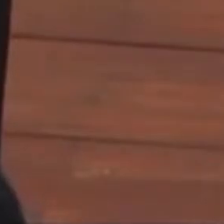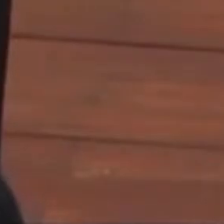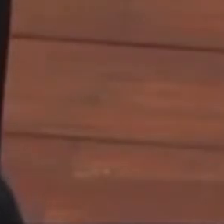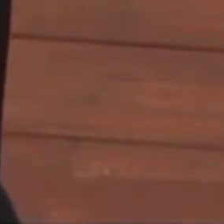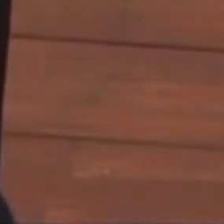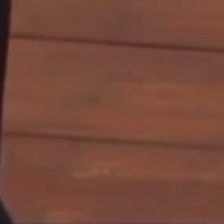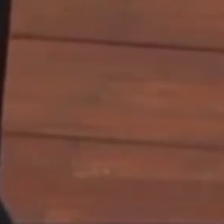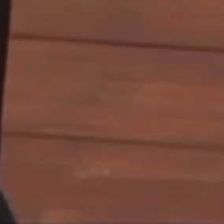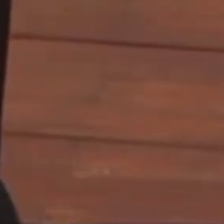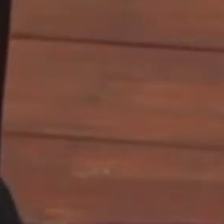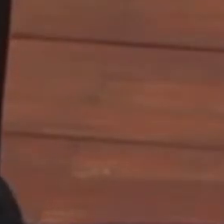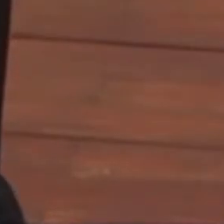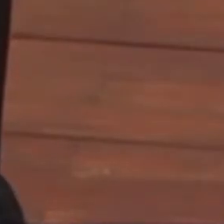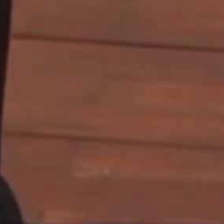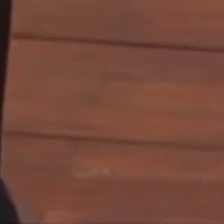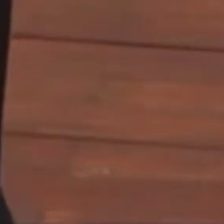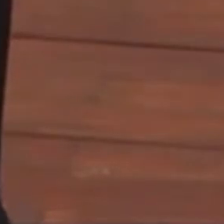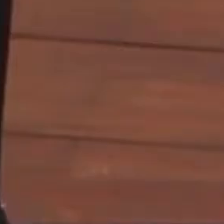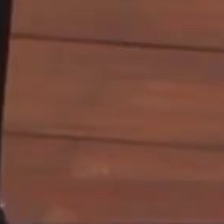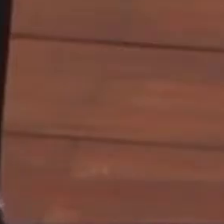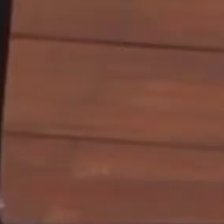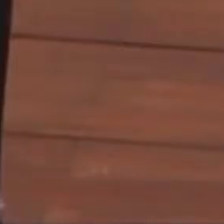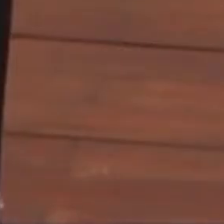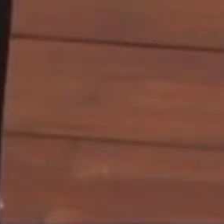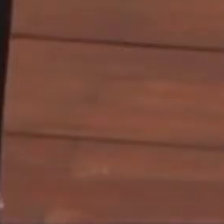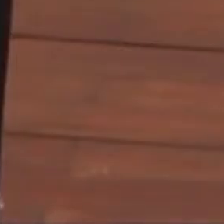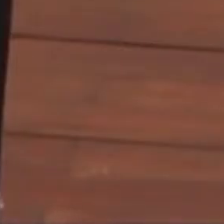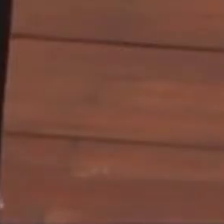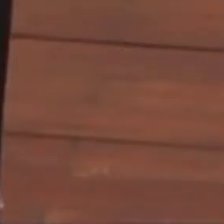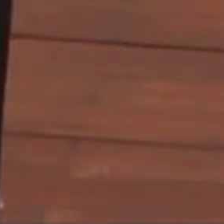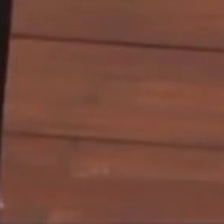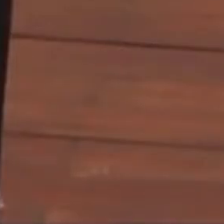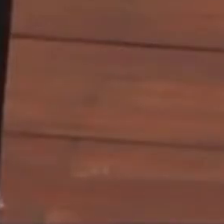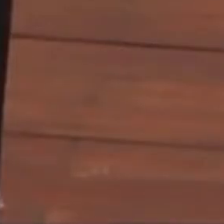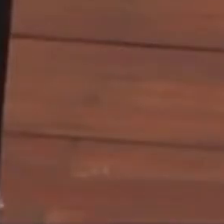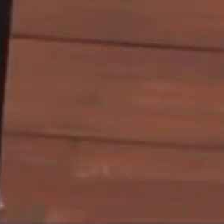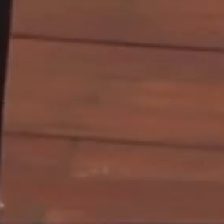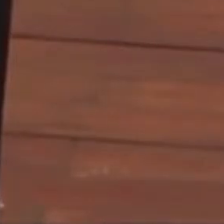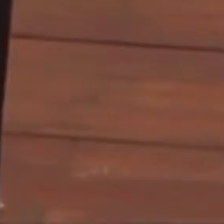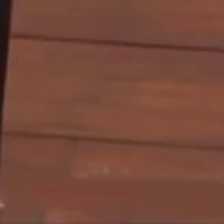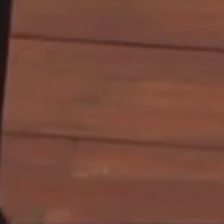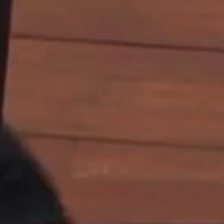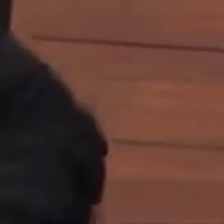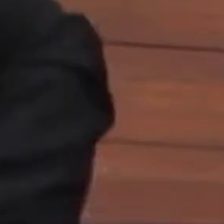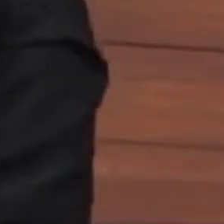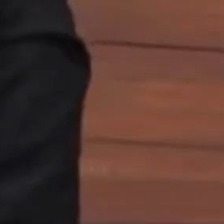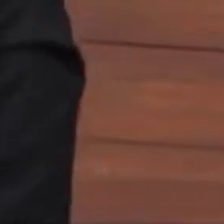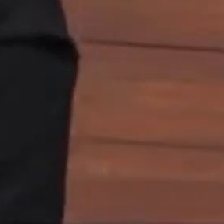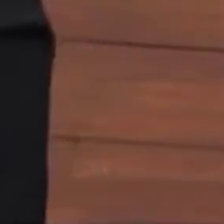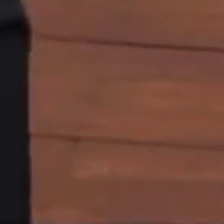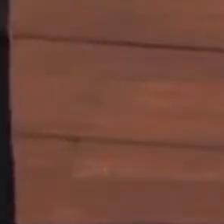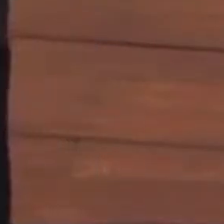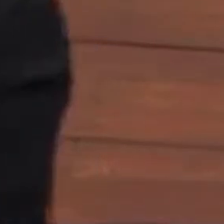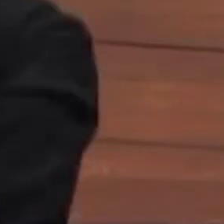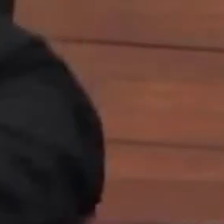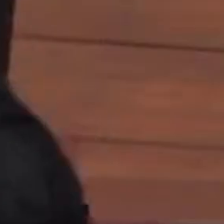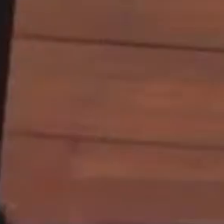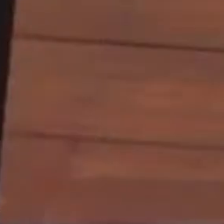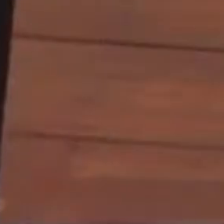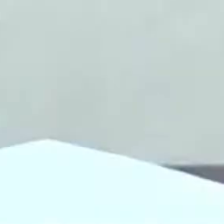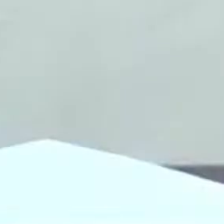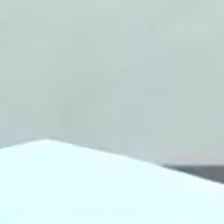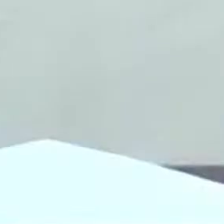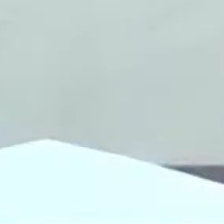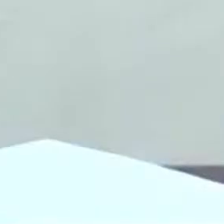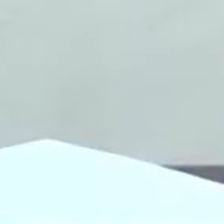would be able to do that should be able to pay back. I thought, Chairperson, I should make that comment. Thank you very much. Before I go to my question. You